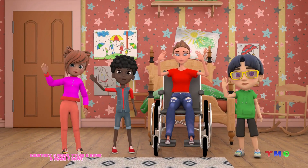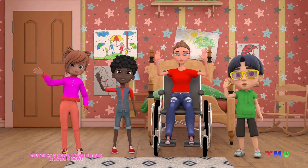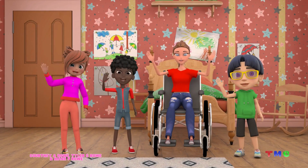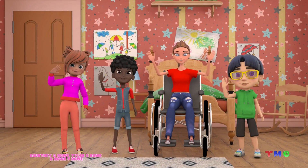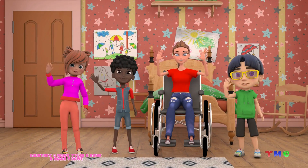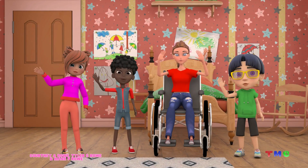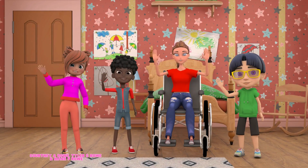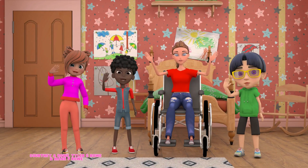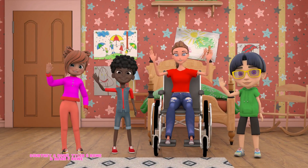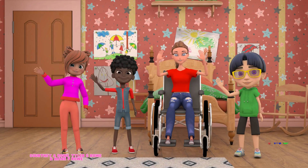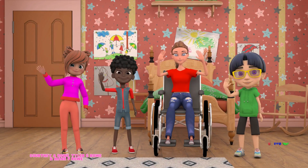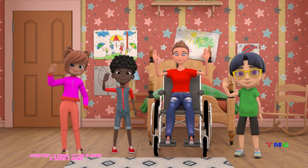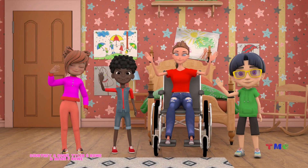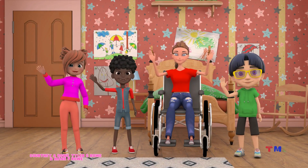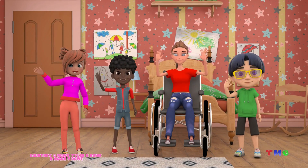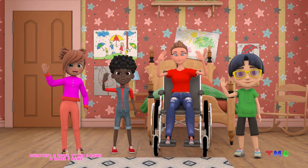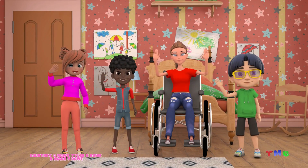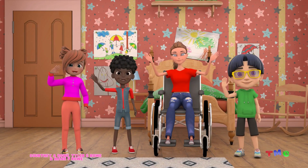Thank you for signing with us.